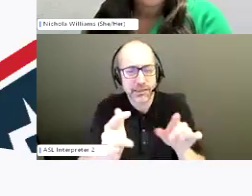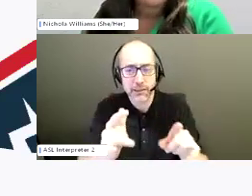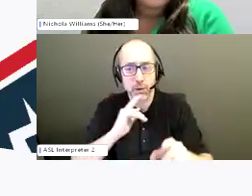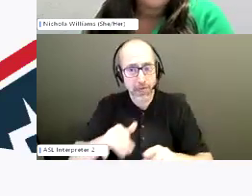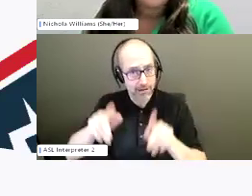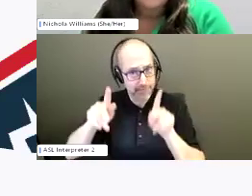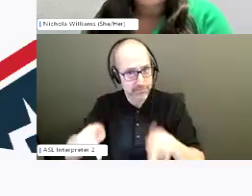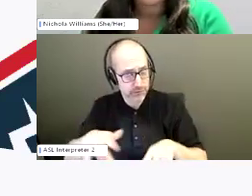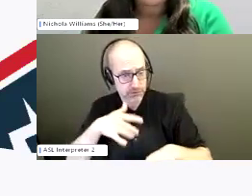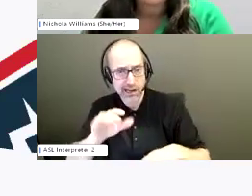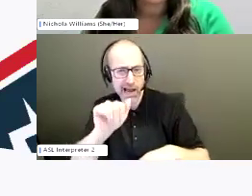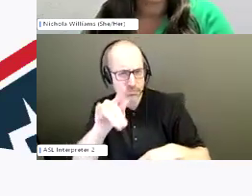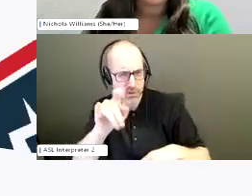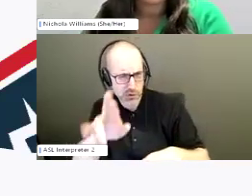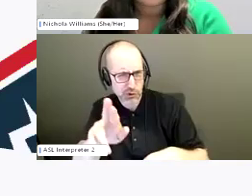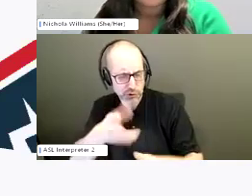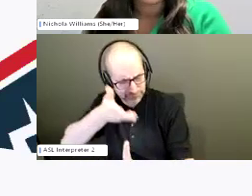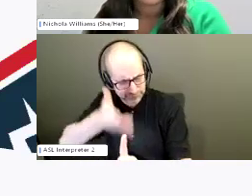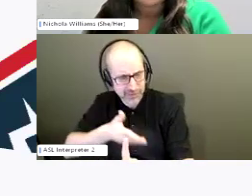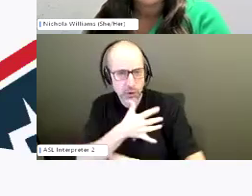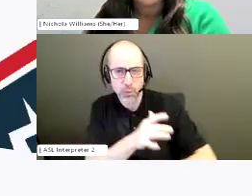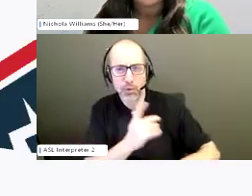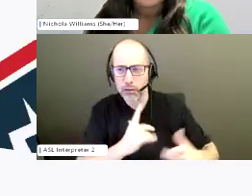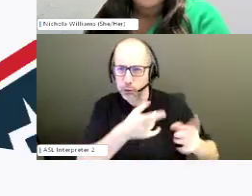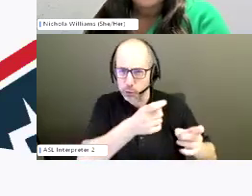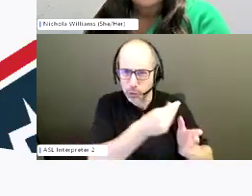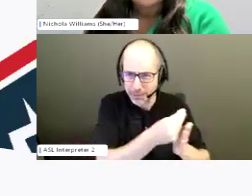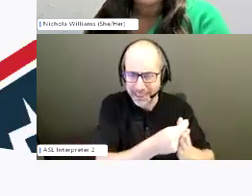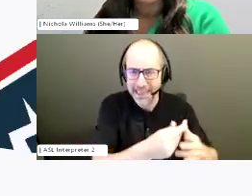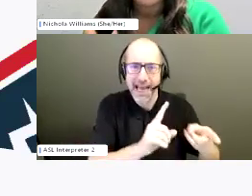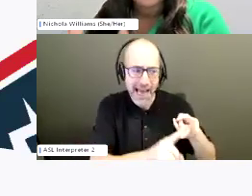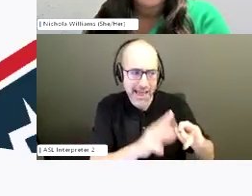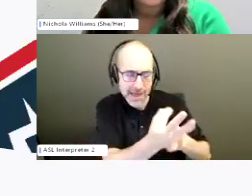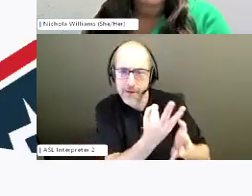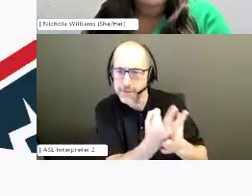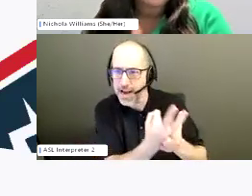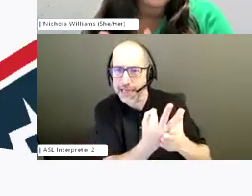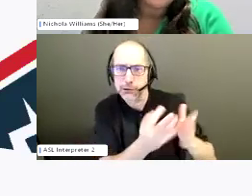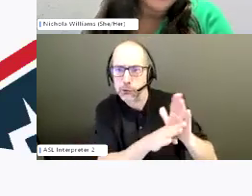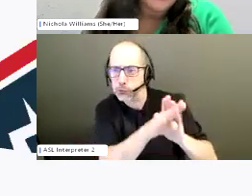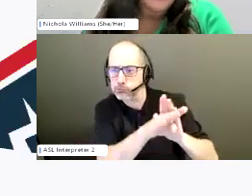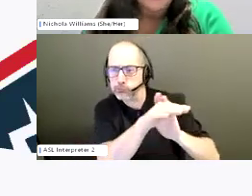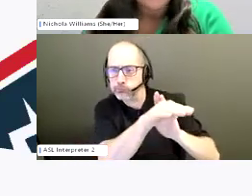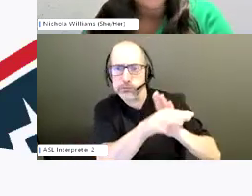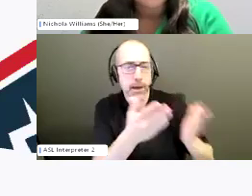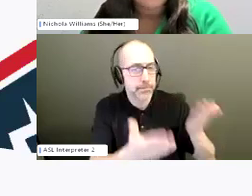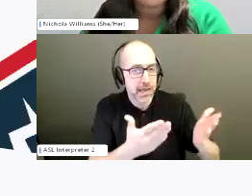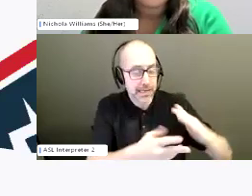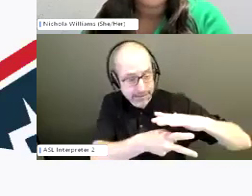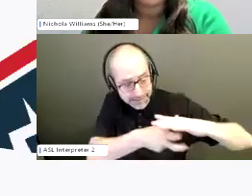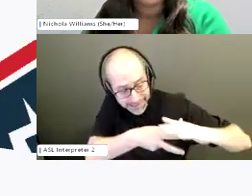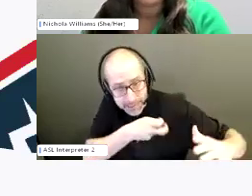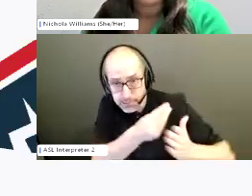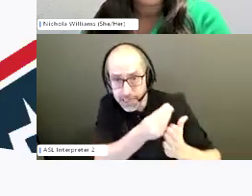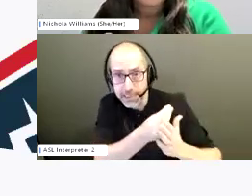just control money. They actually damage the survivor's financial standing. And this can look like maybe stealing money, assets, or